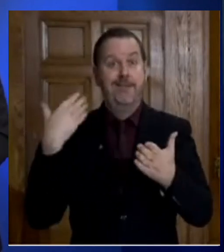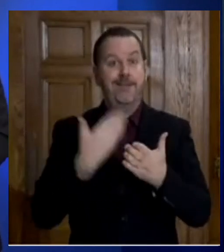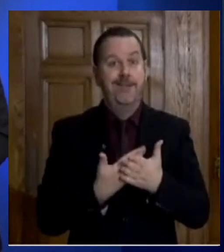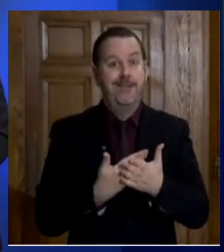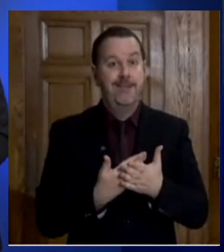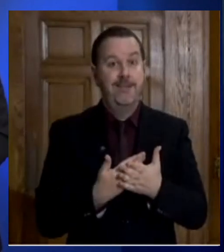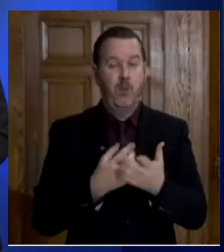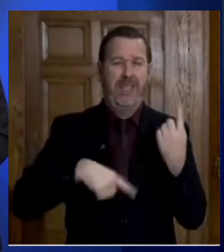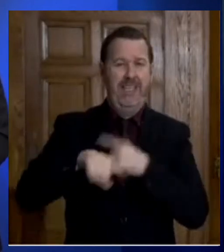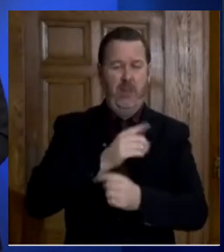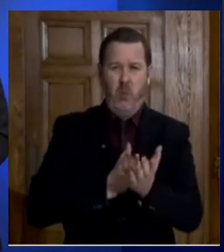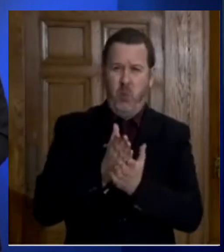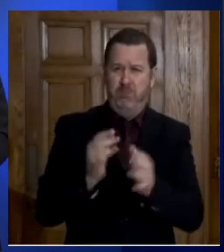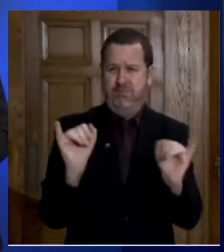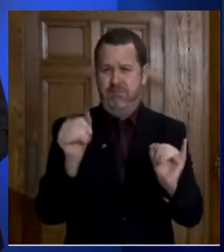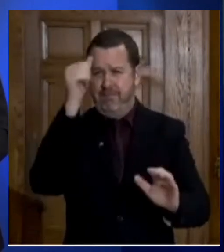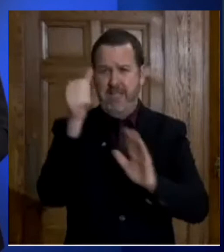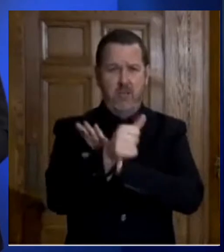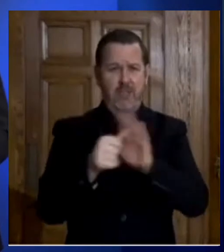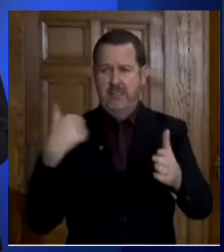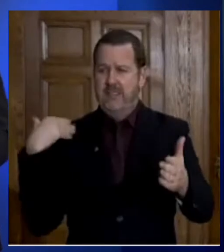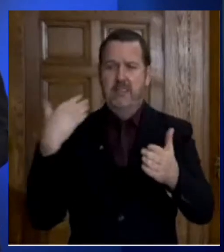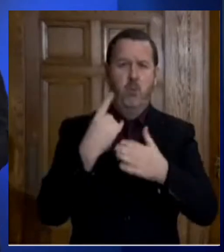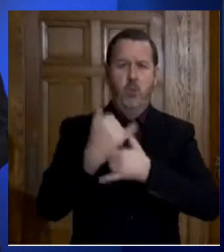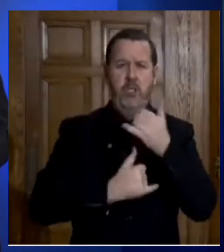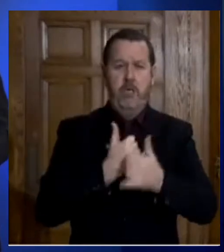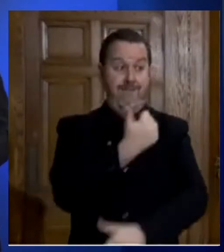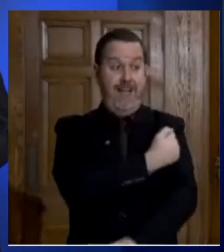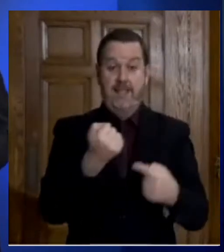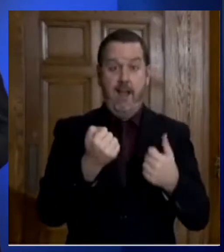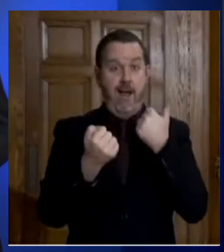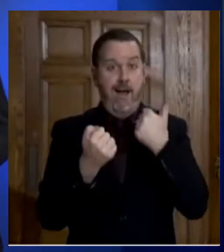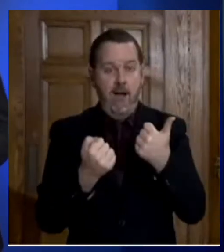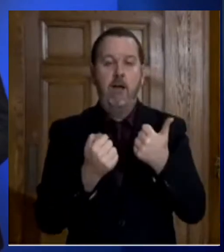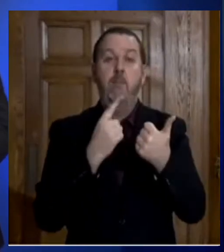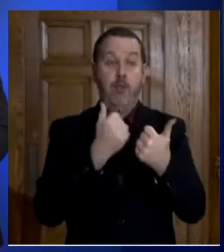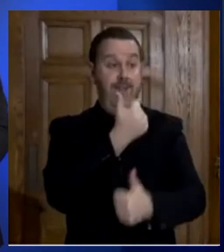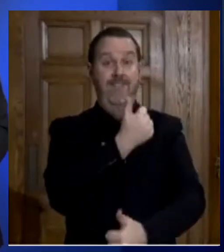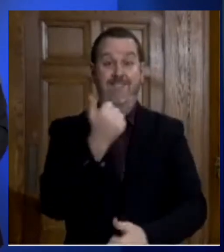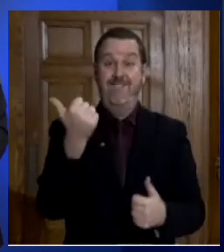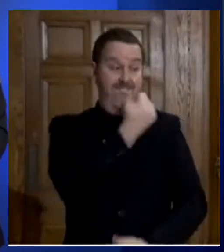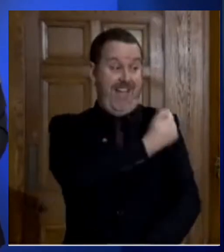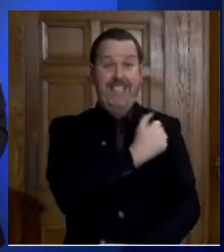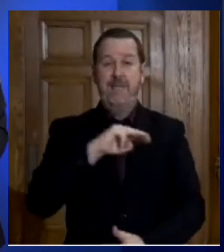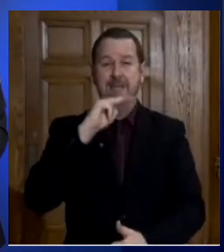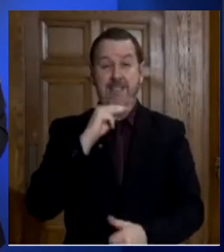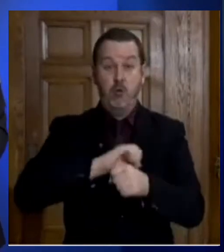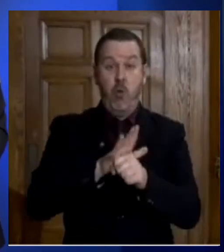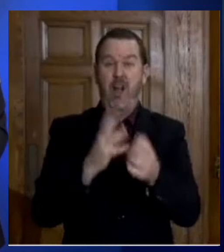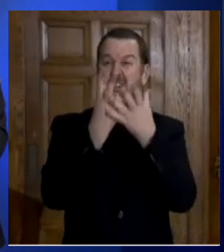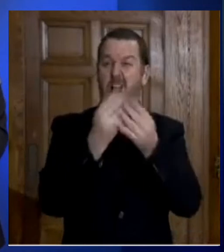through over the past year. But they do not make the virus disappear. The jab offers